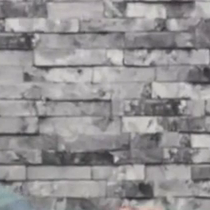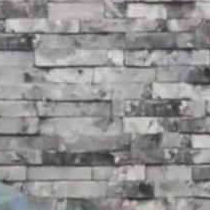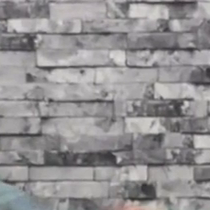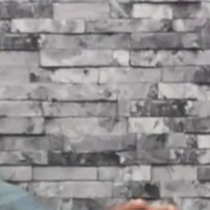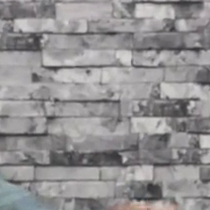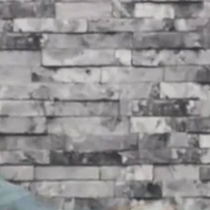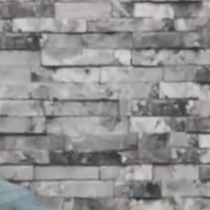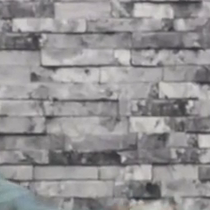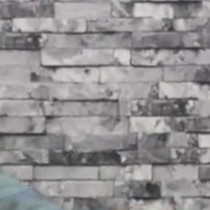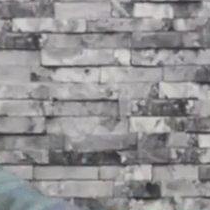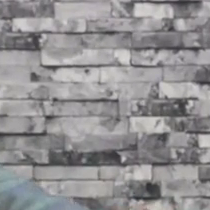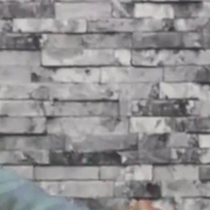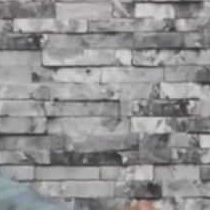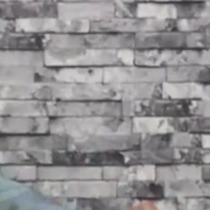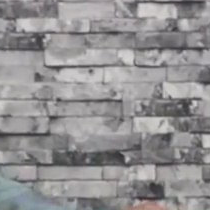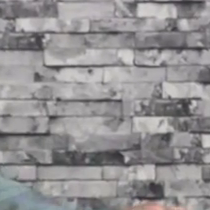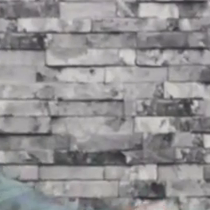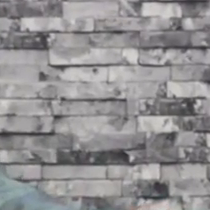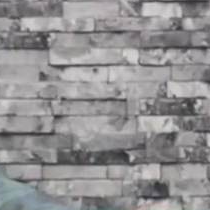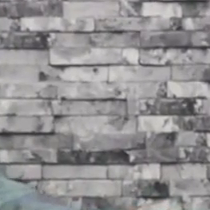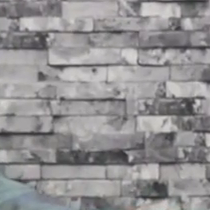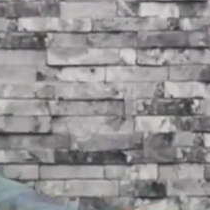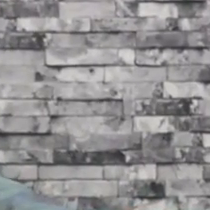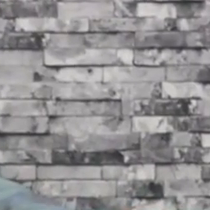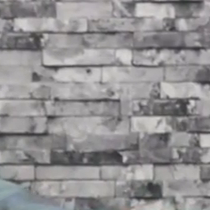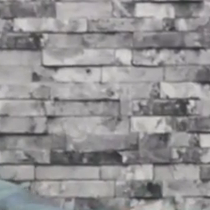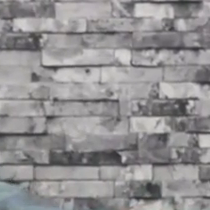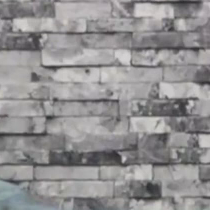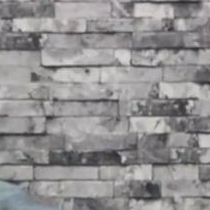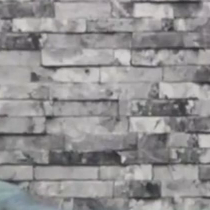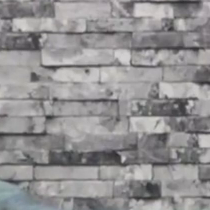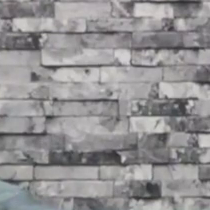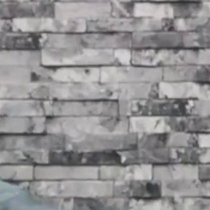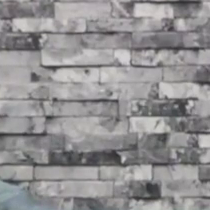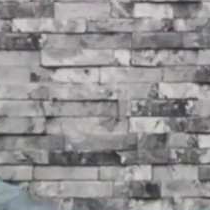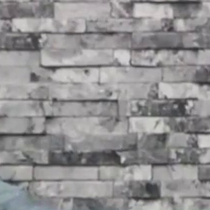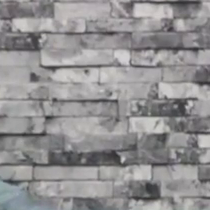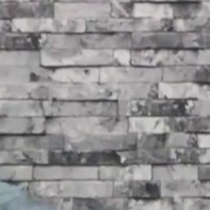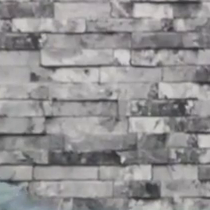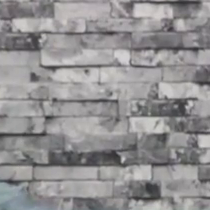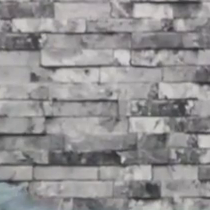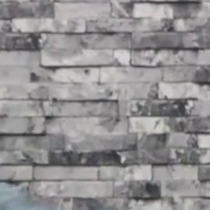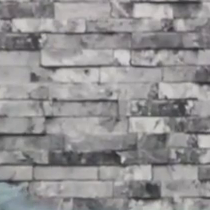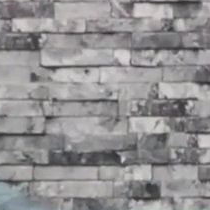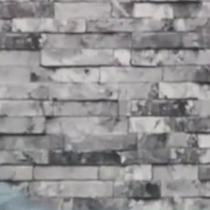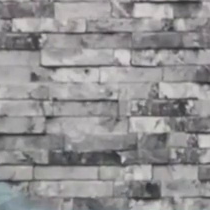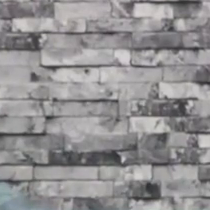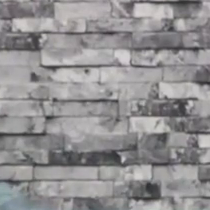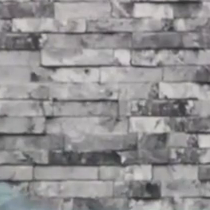Unajua wengine mnafikiria ga bishop alianguka kutoka matwini. Some of you think that bishop just fell from heaven. Sini kuambie